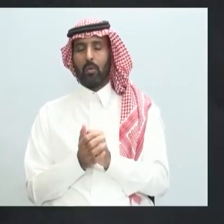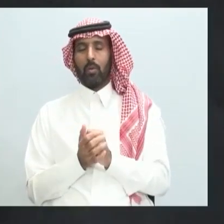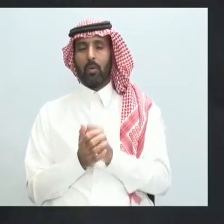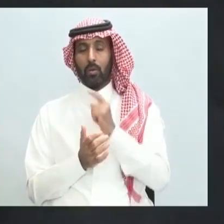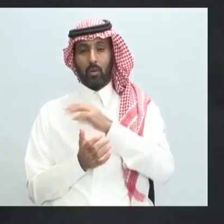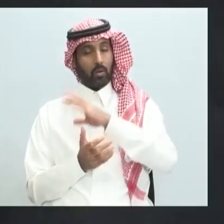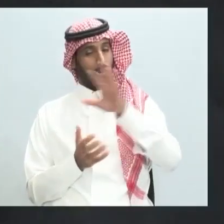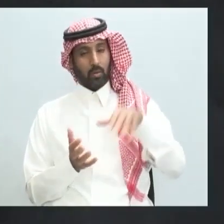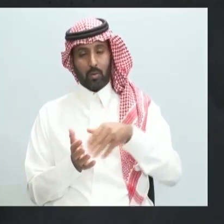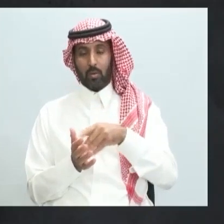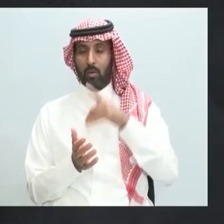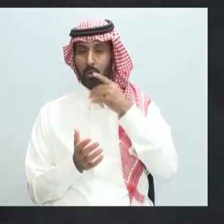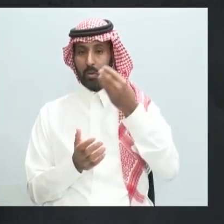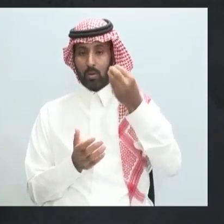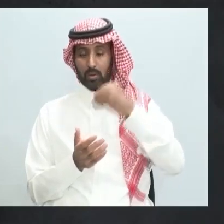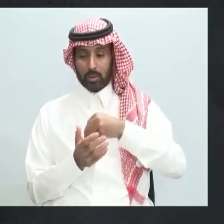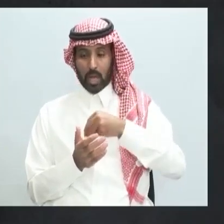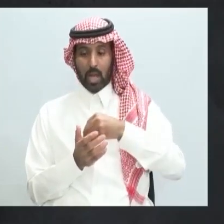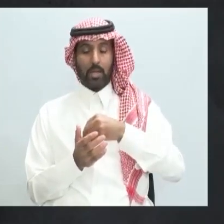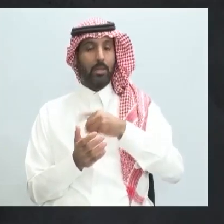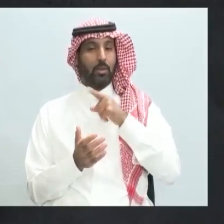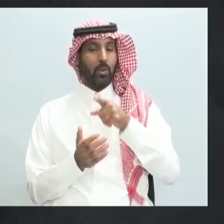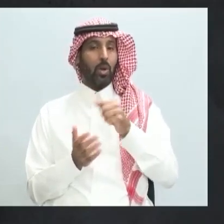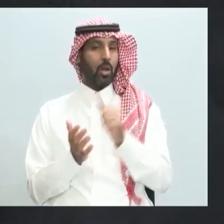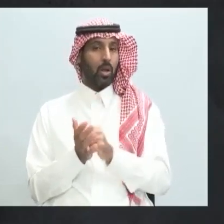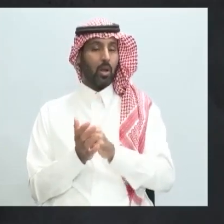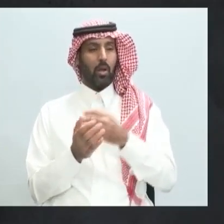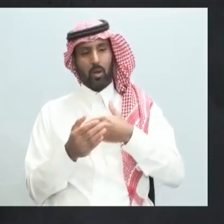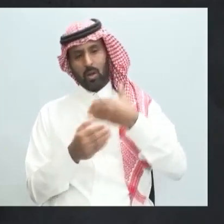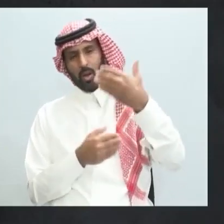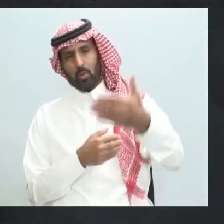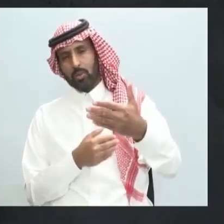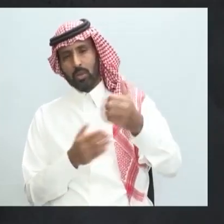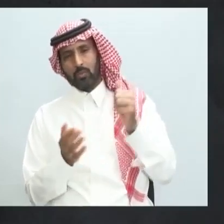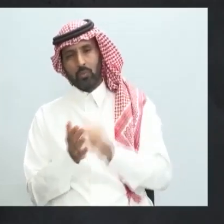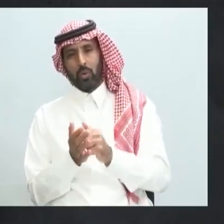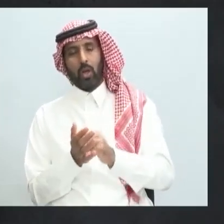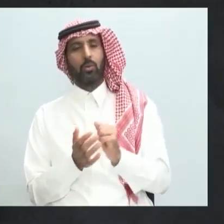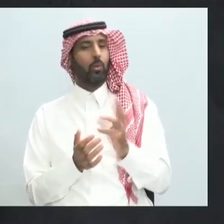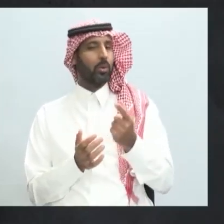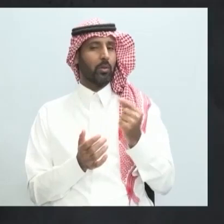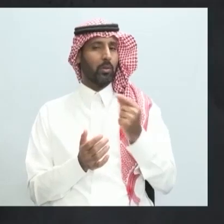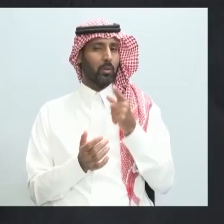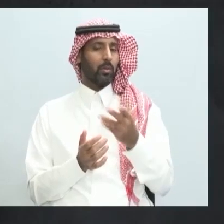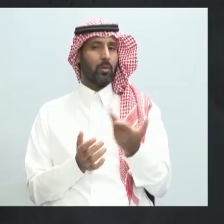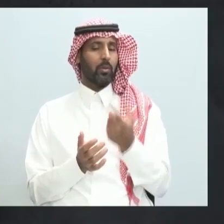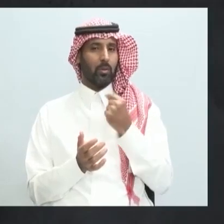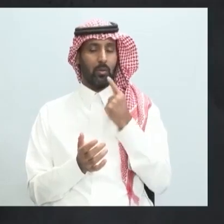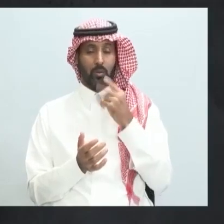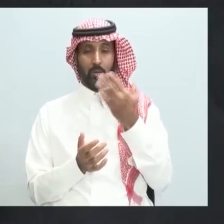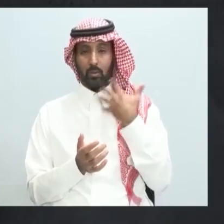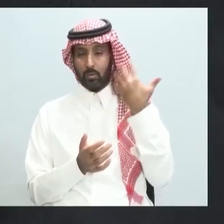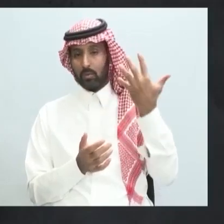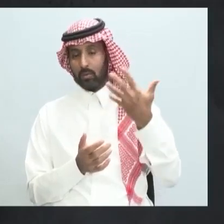the interior, which means the inside of your house, and the exterior from the outside. What do you want your